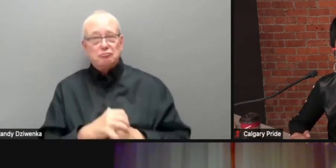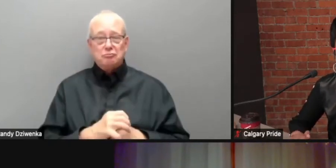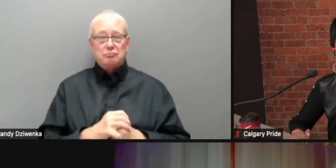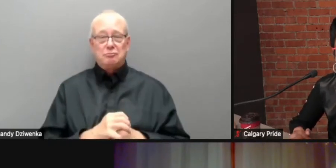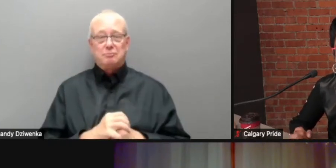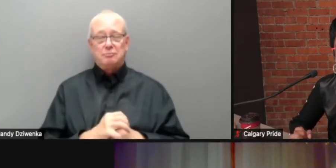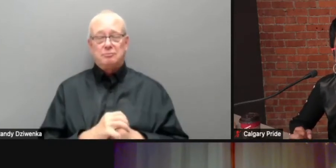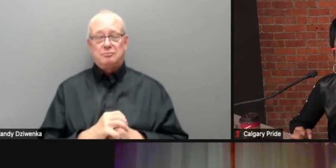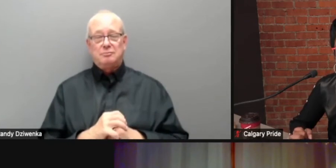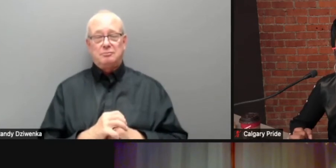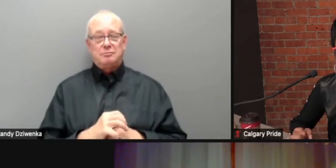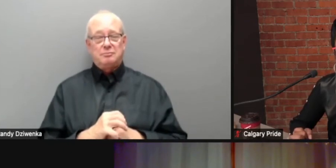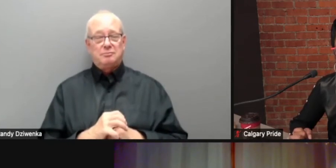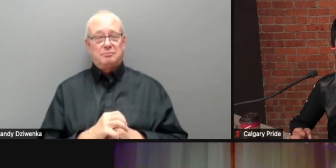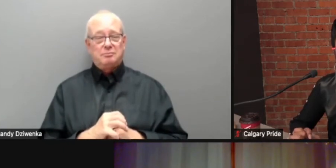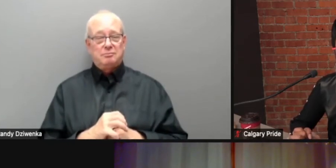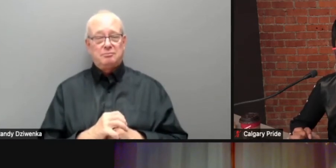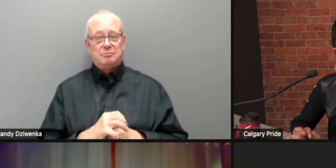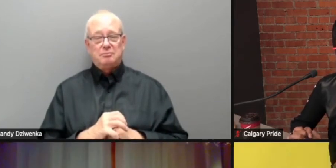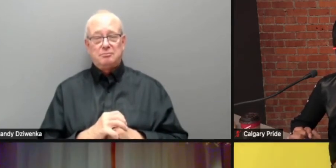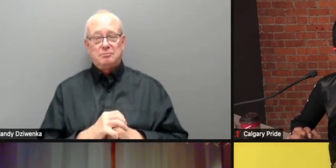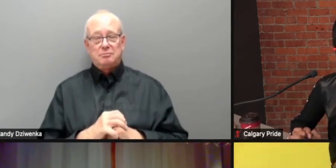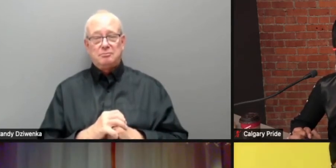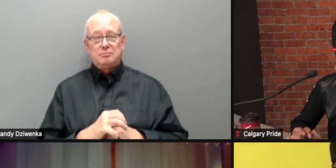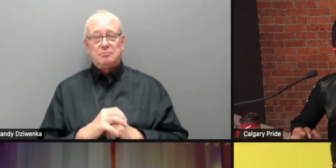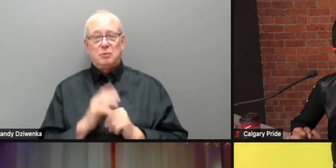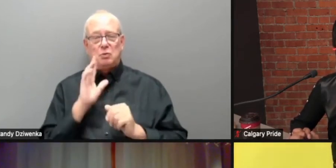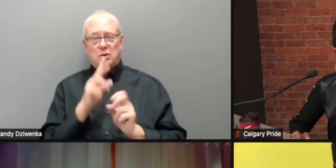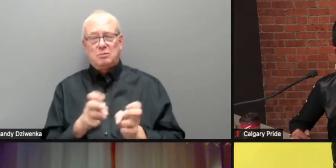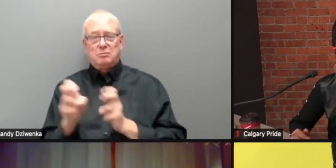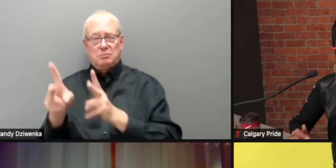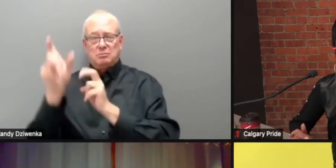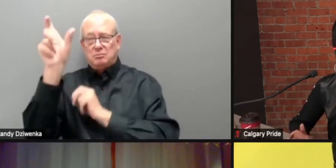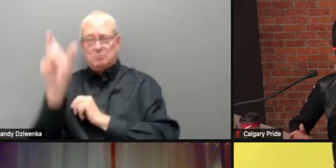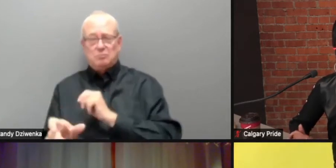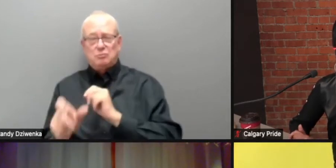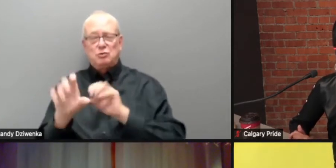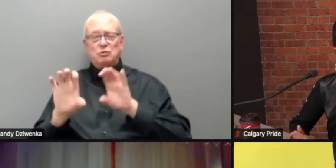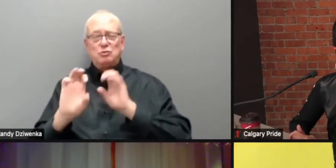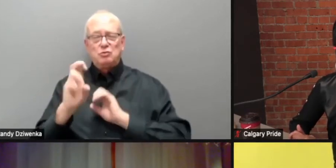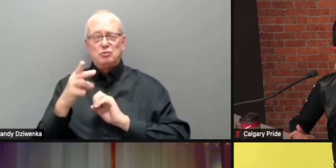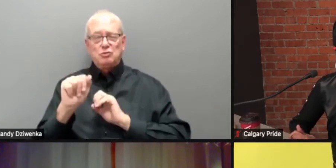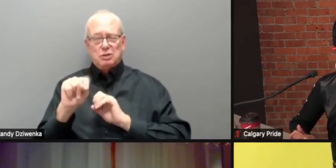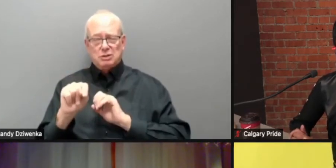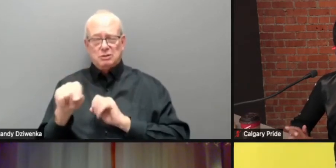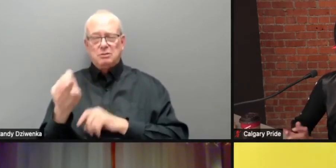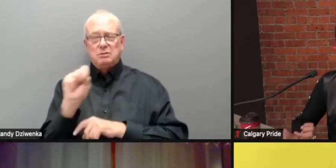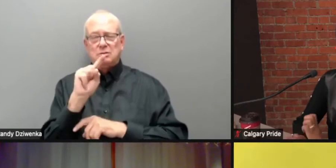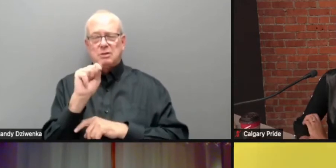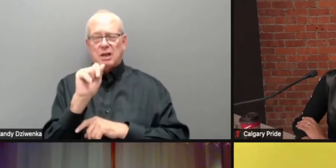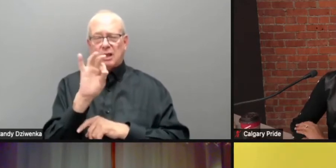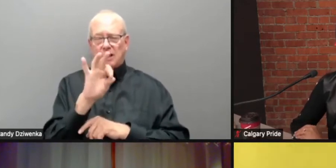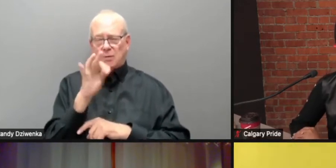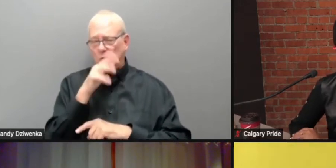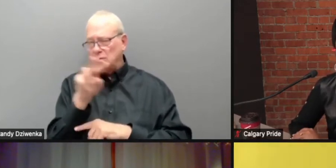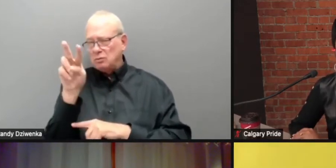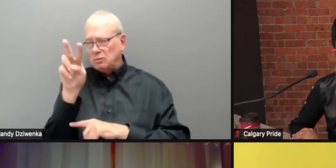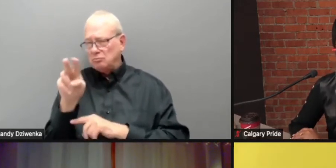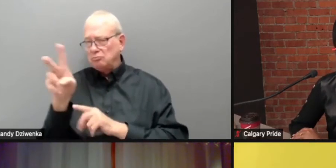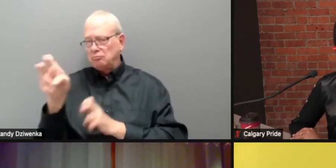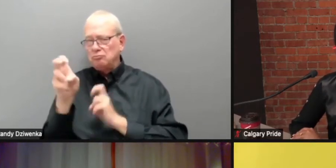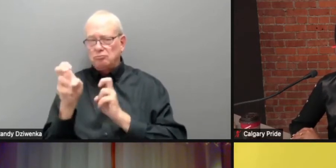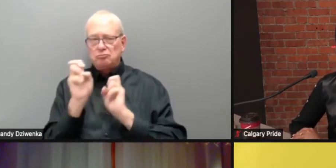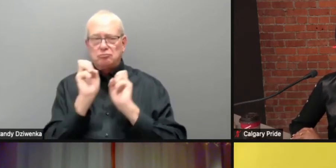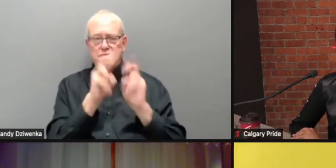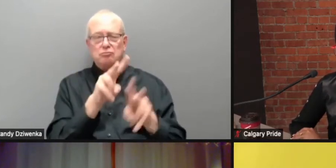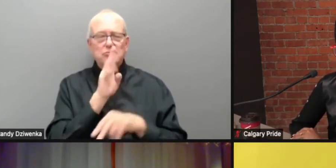you are on, and our lovely staff will collect them and we'll see as many as we can get to. So